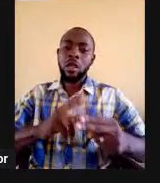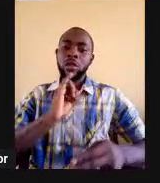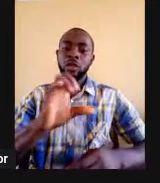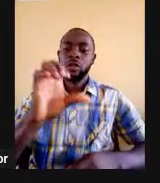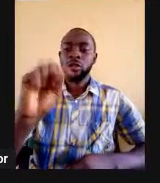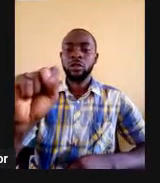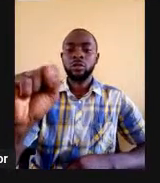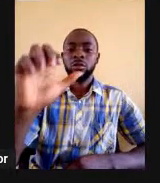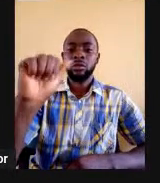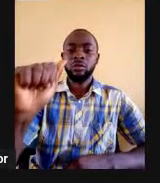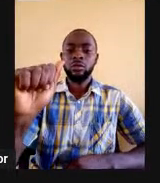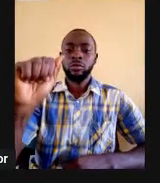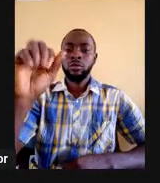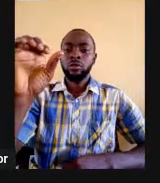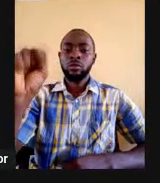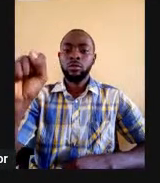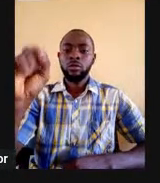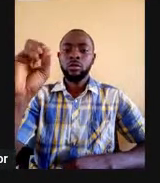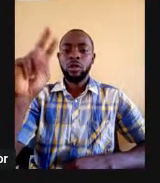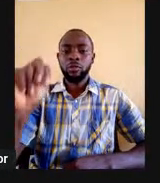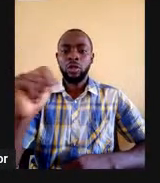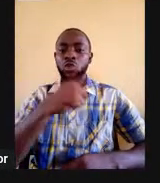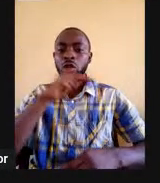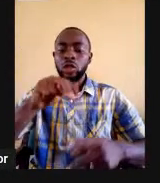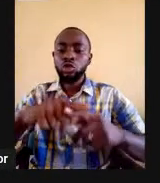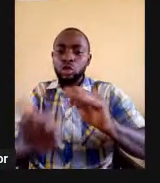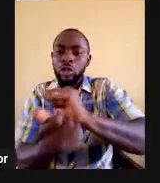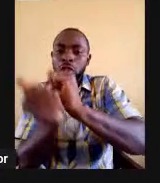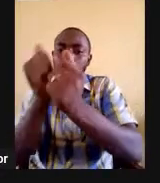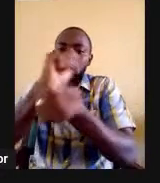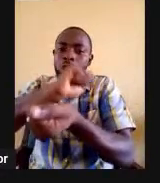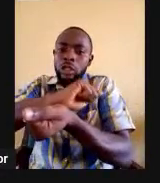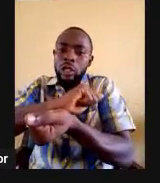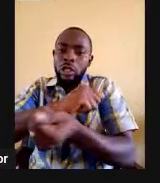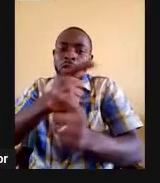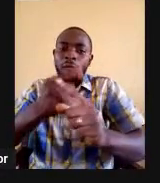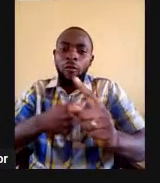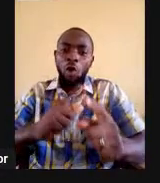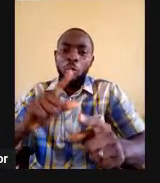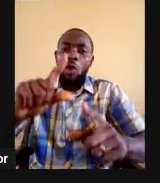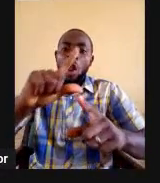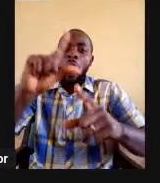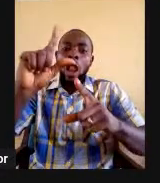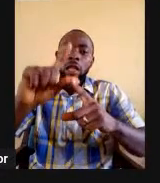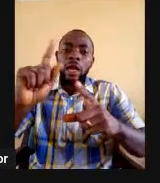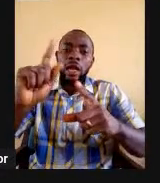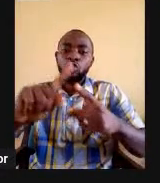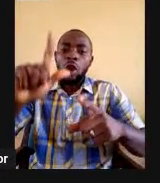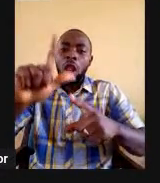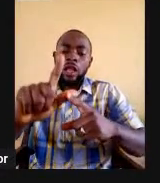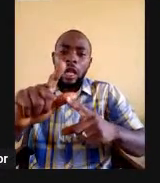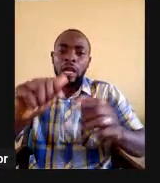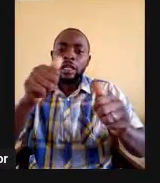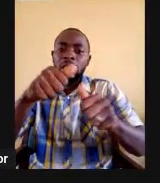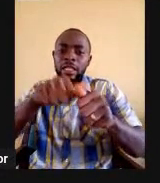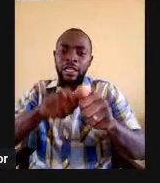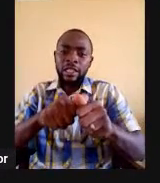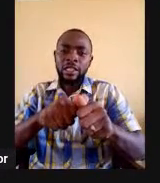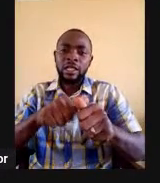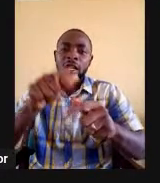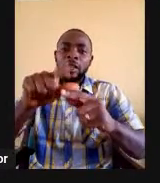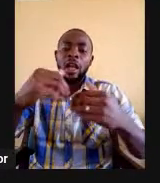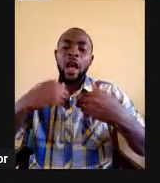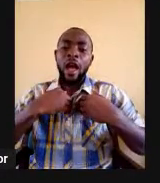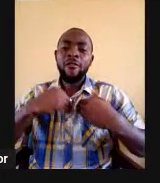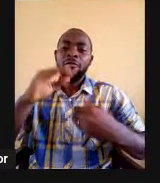it has to convert that letter by letter. Each letter has its own binary code. So the computer will